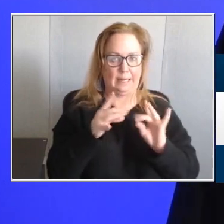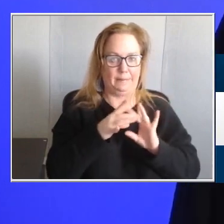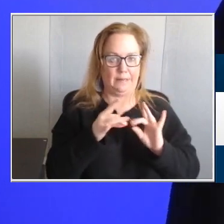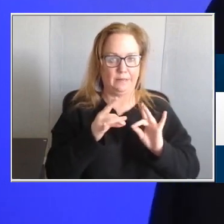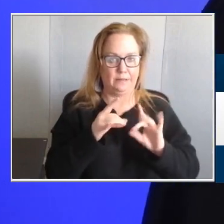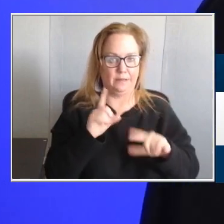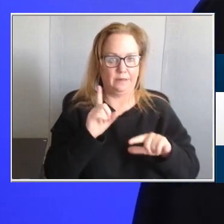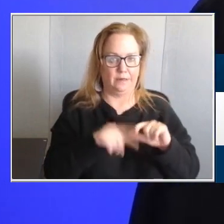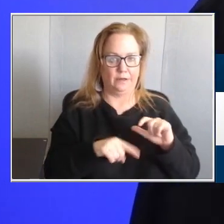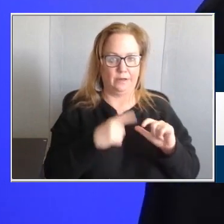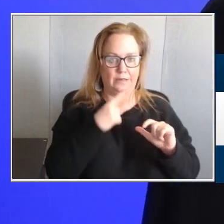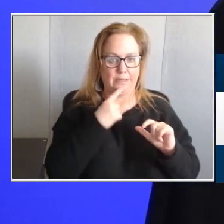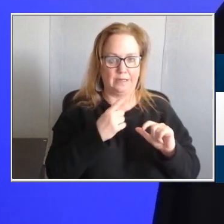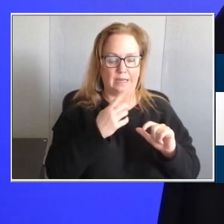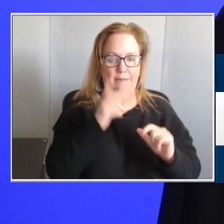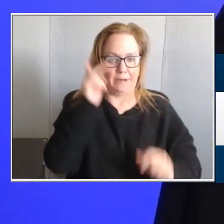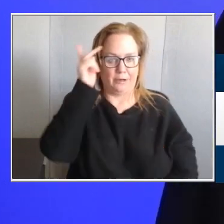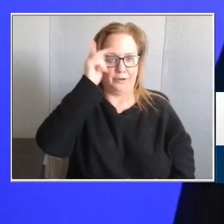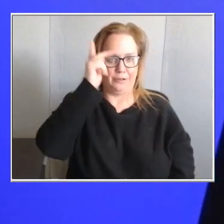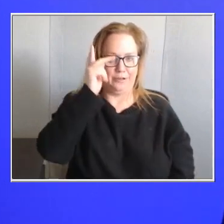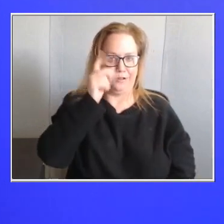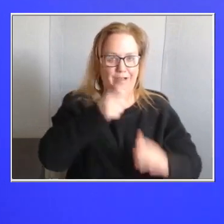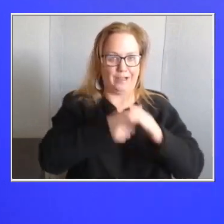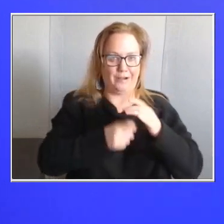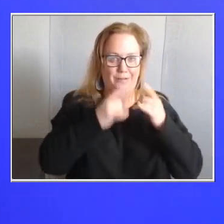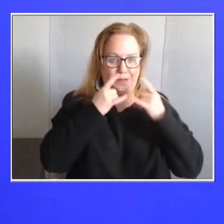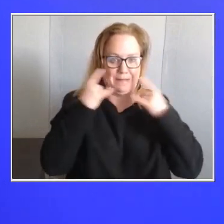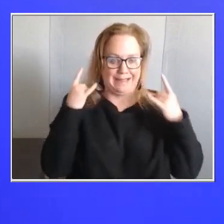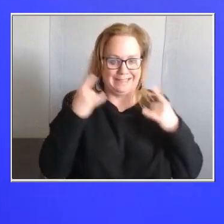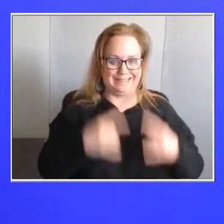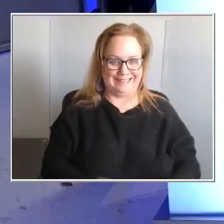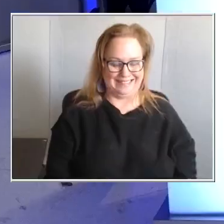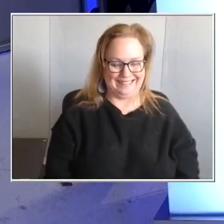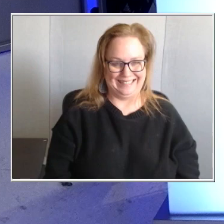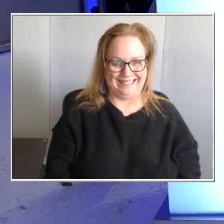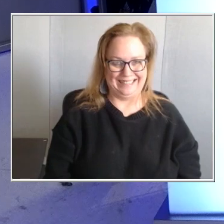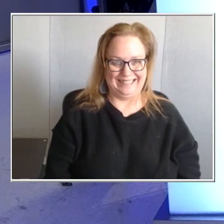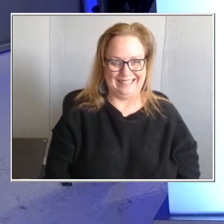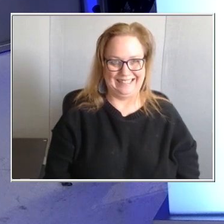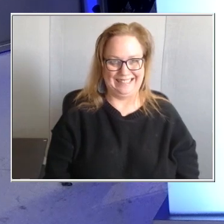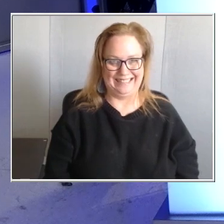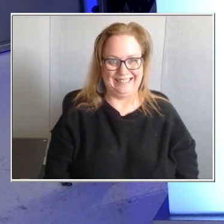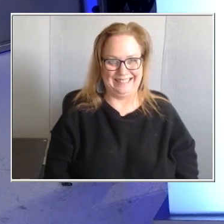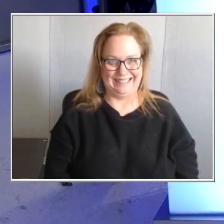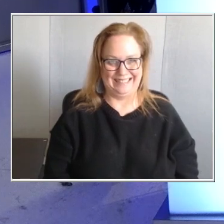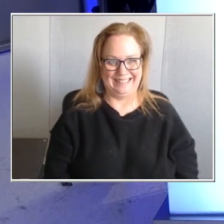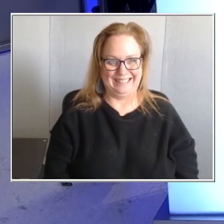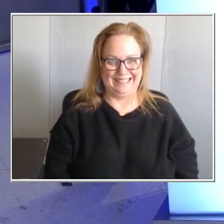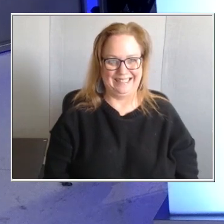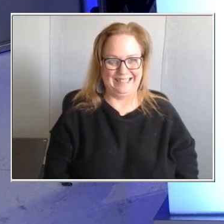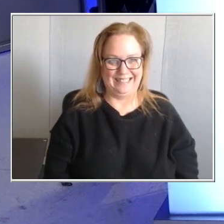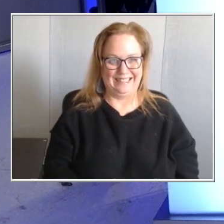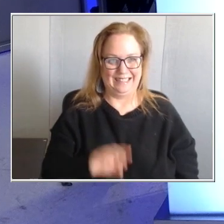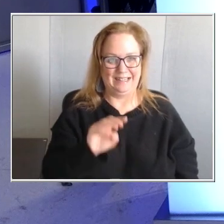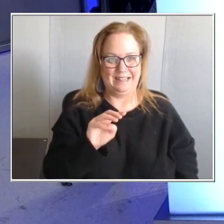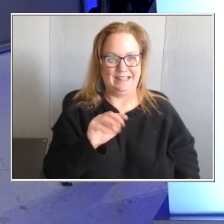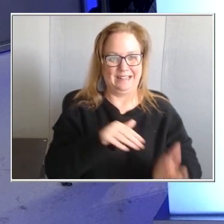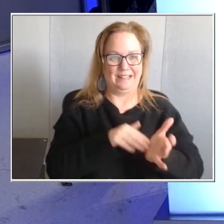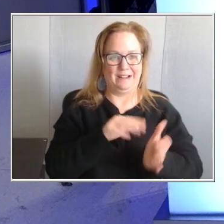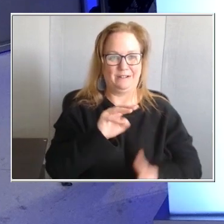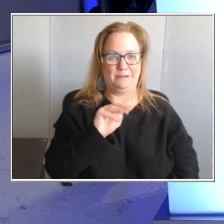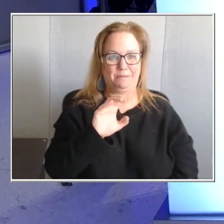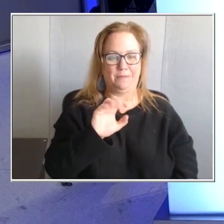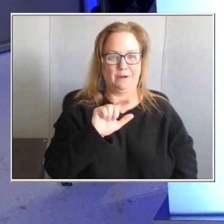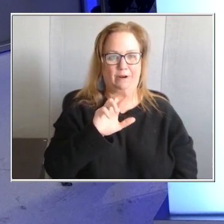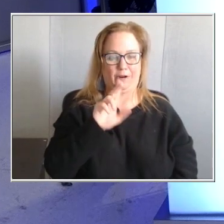can't tell I'm really good looking underneath this mask." Right. But I'm Dr. McGurk, and I'm part